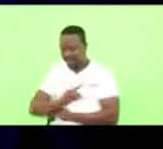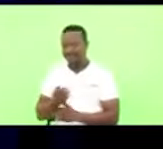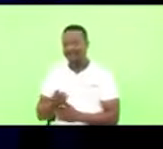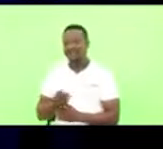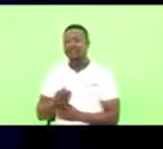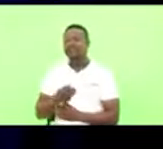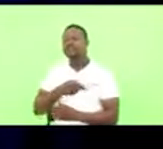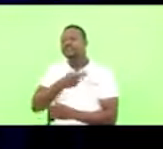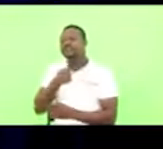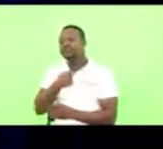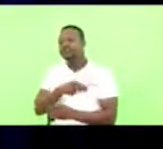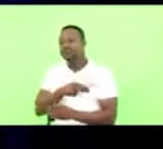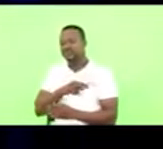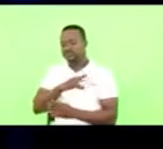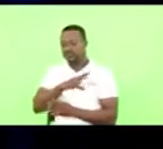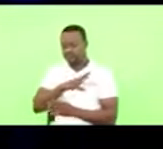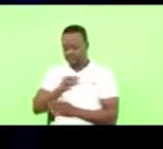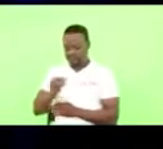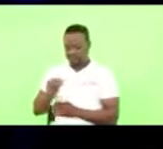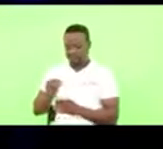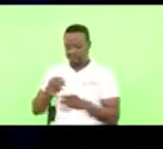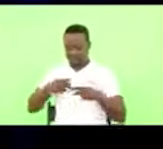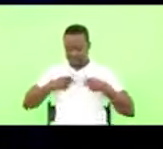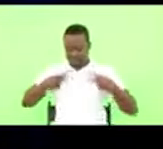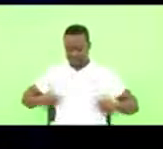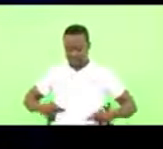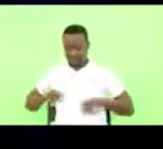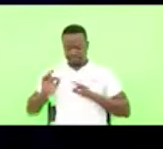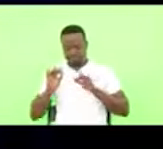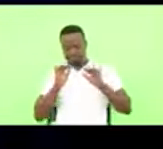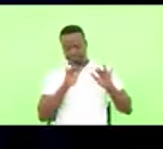Pharisees went to Pilate. The next verse.